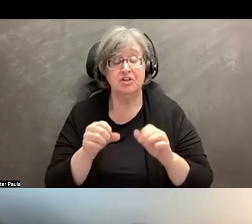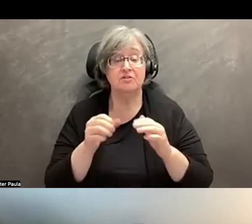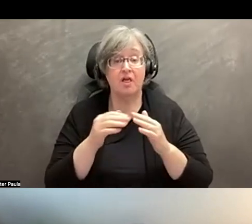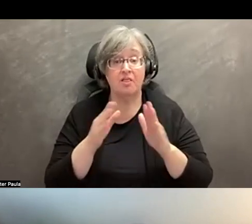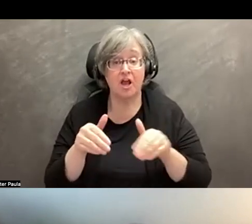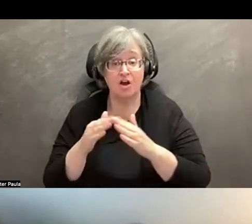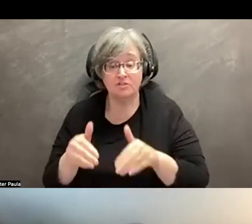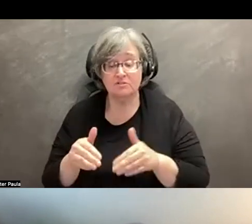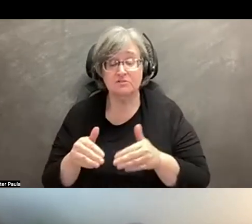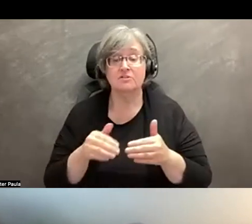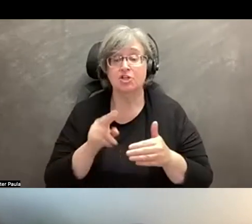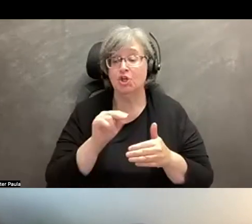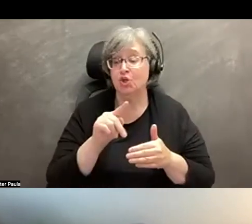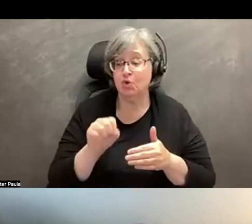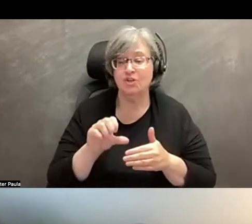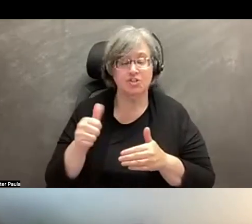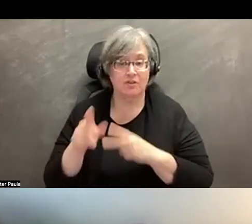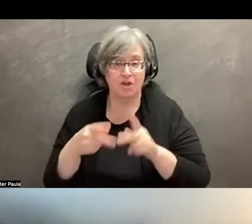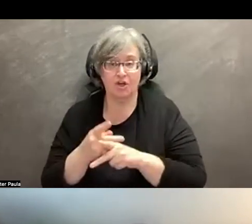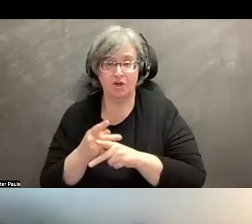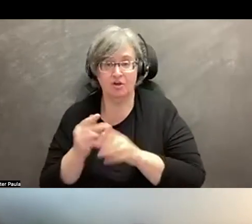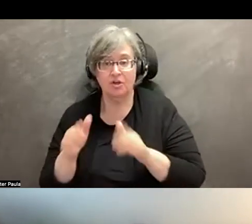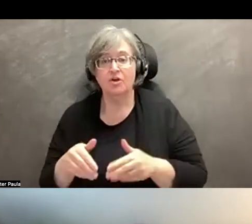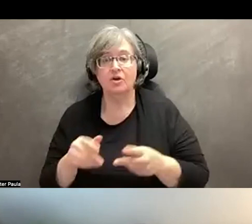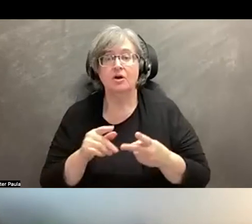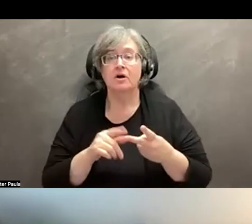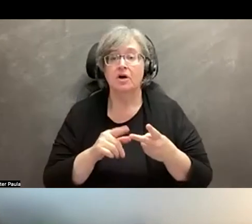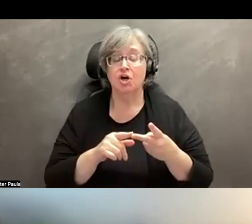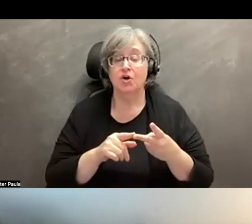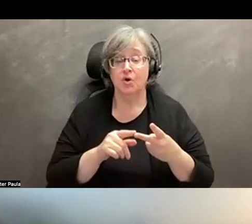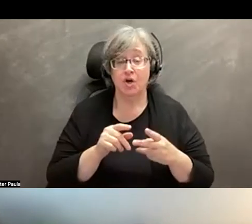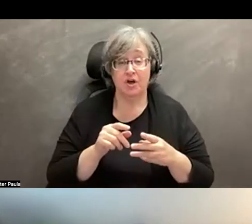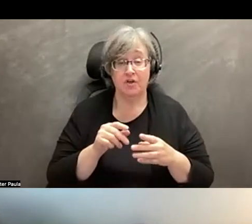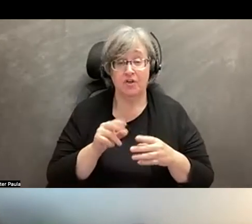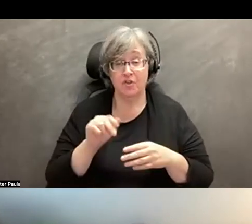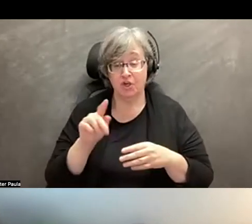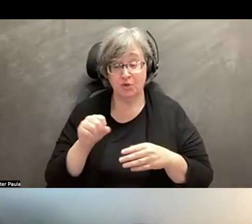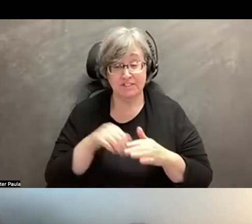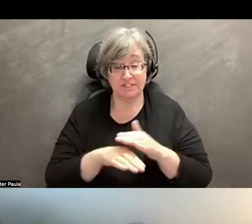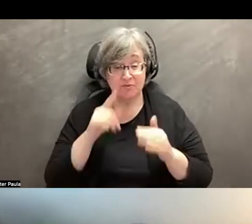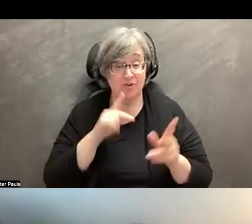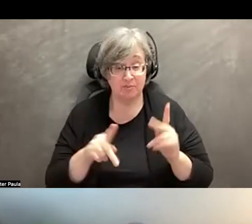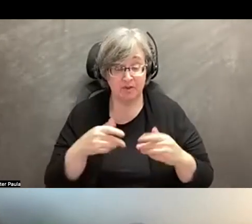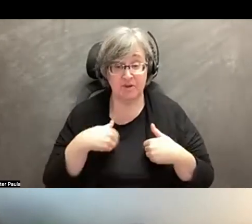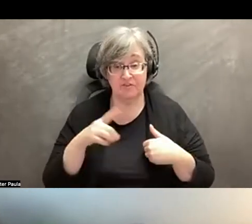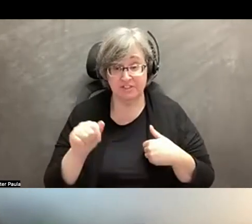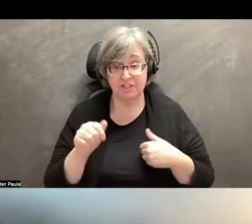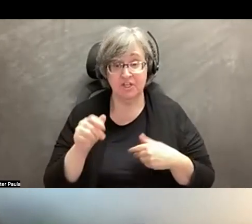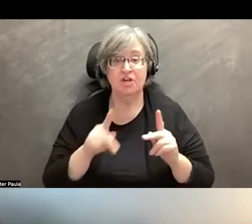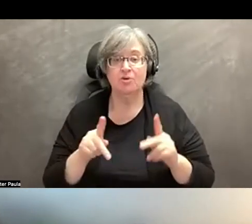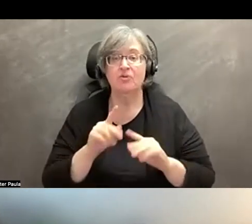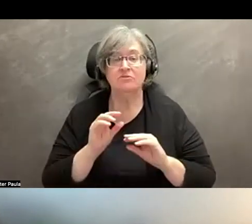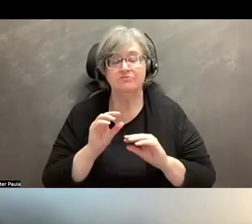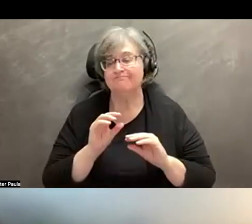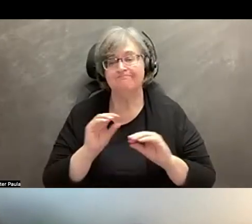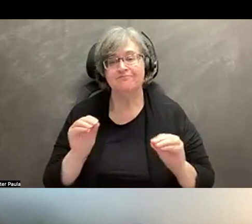housing? And then the second part is, are these units accessible to those who have disabilities and those who are undocumented